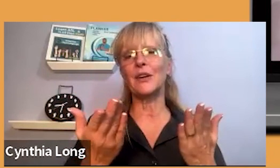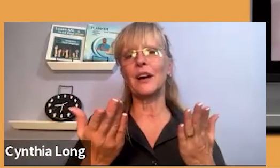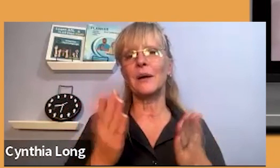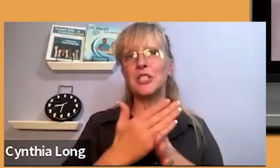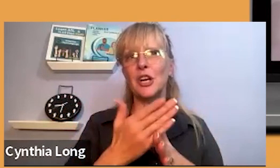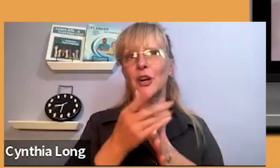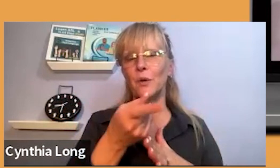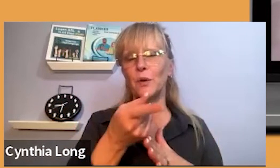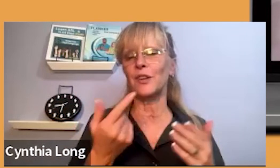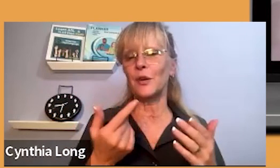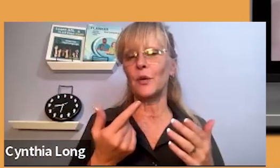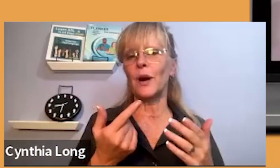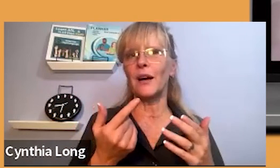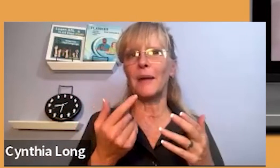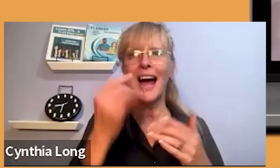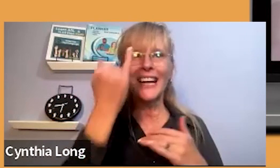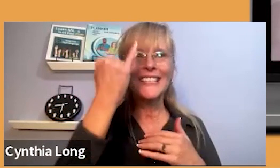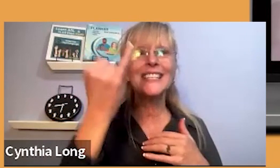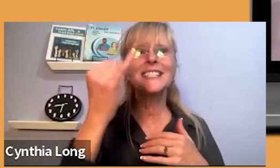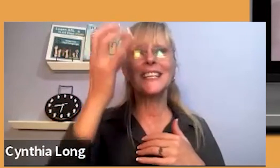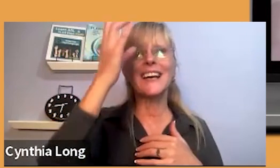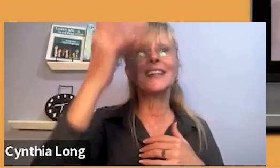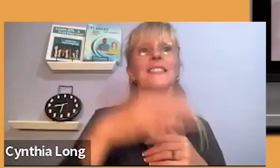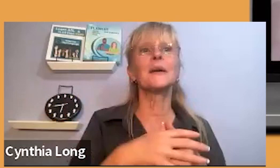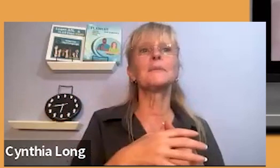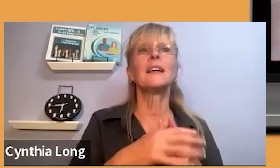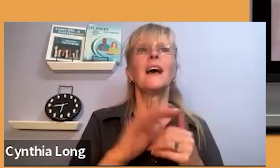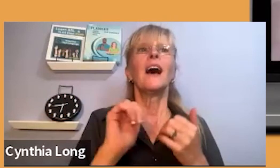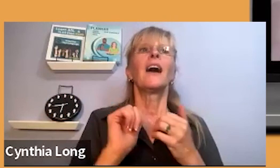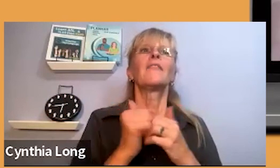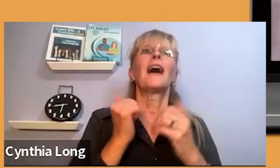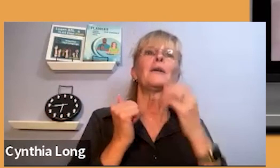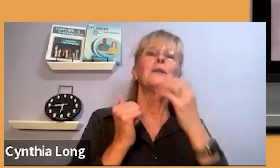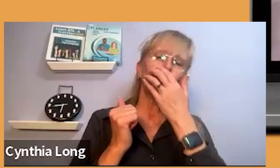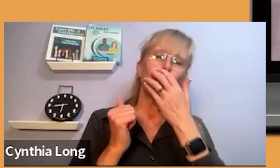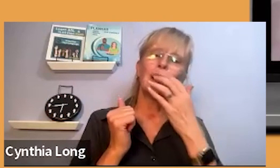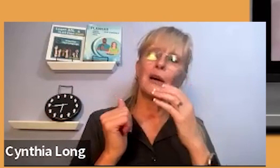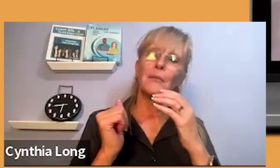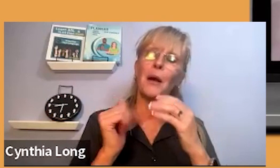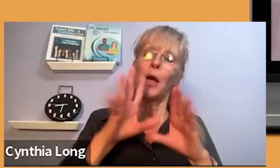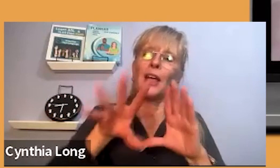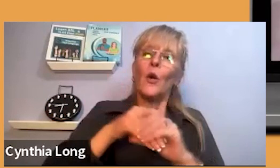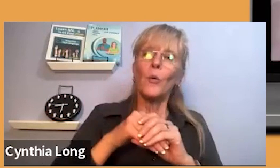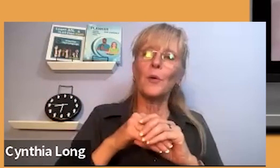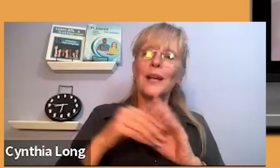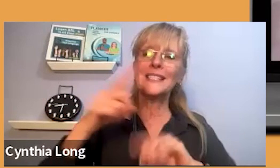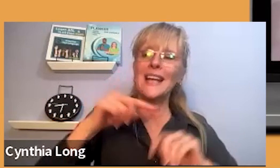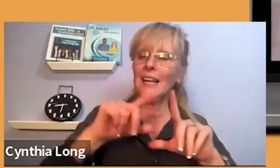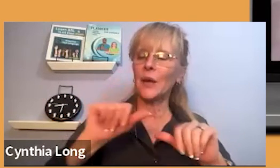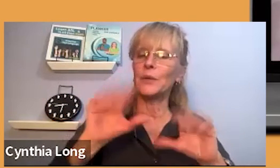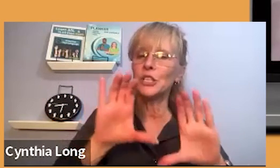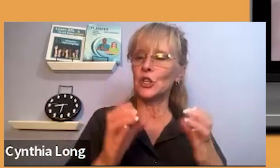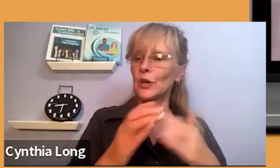be here sharing with you ideas and concepts of how to